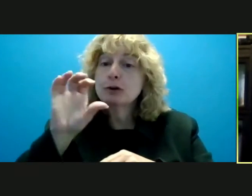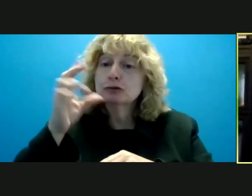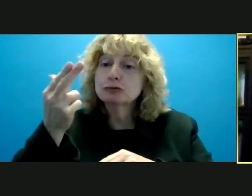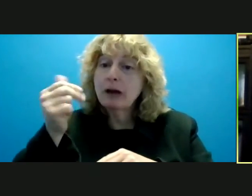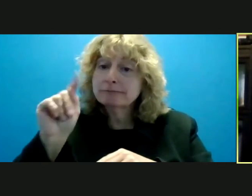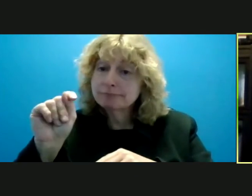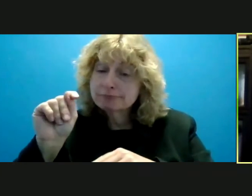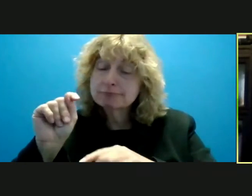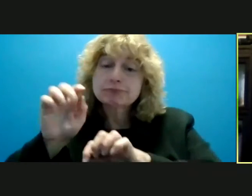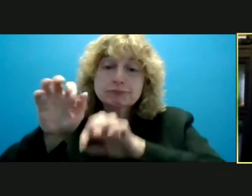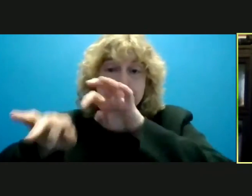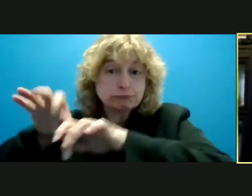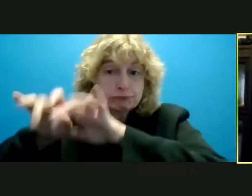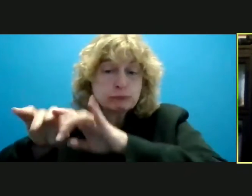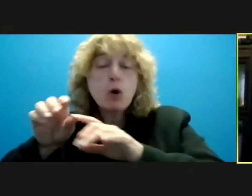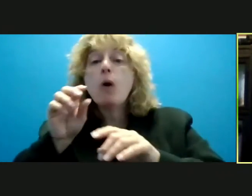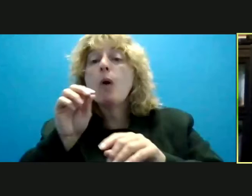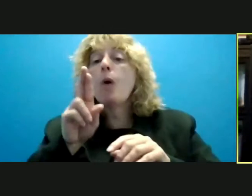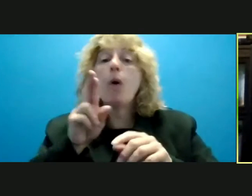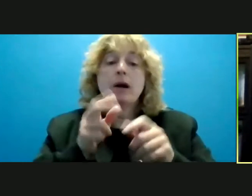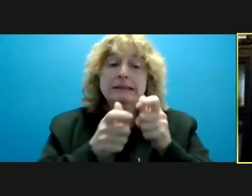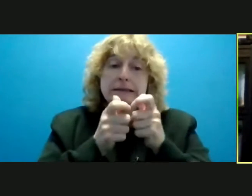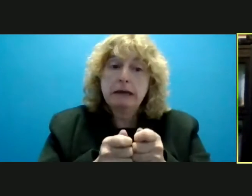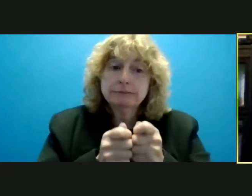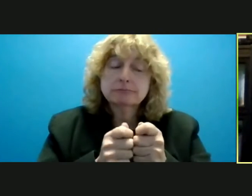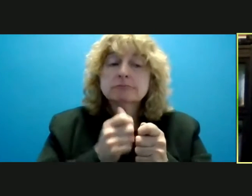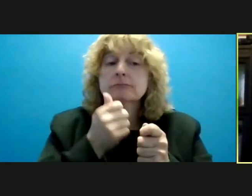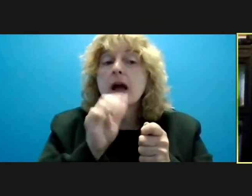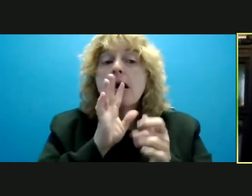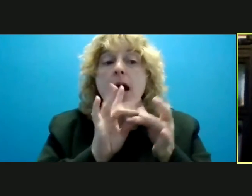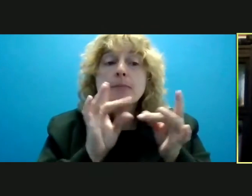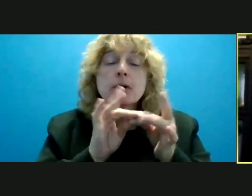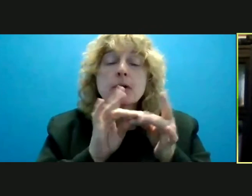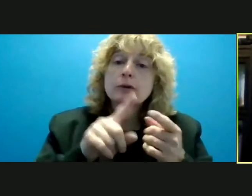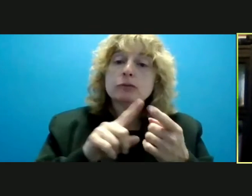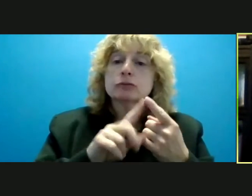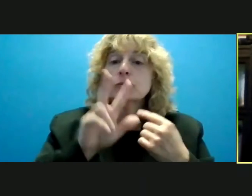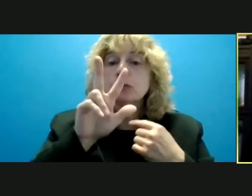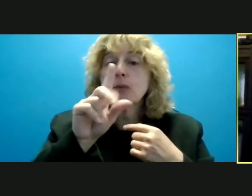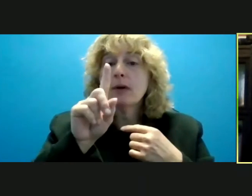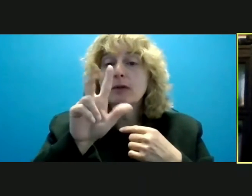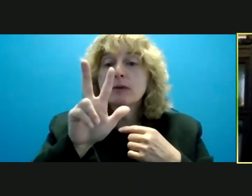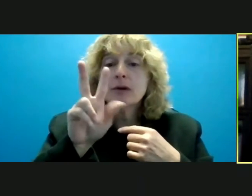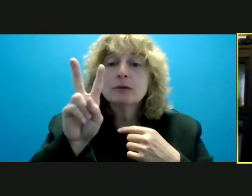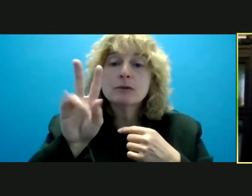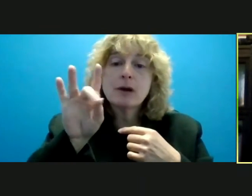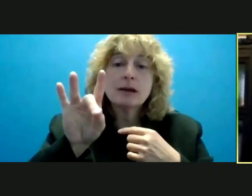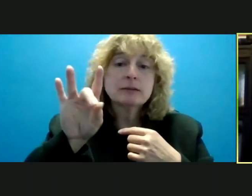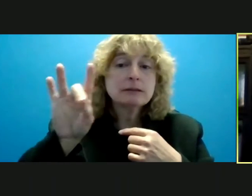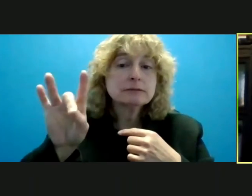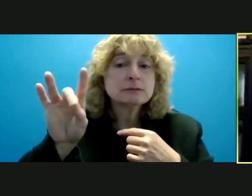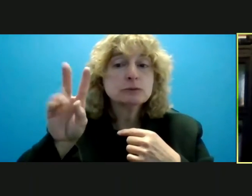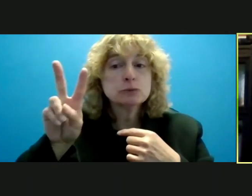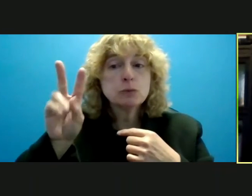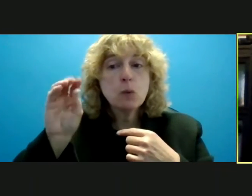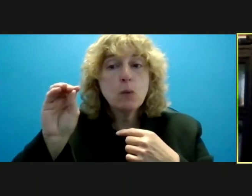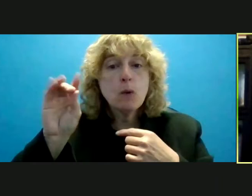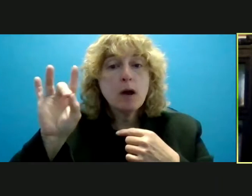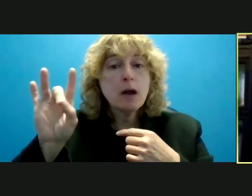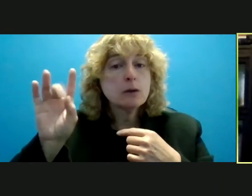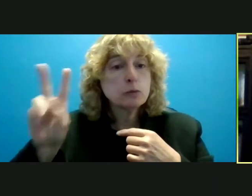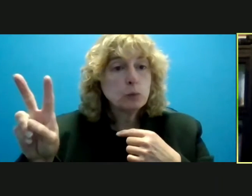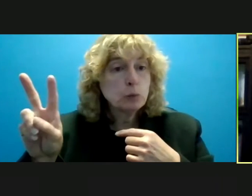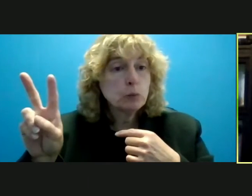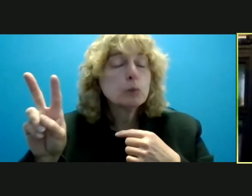313-288-2082. We'll have question and answer section after most